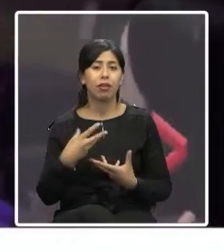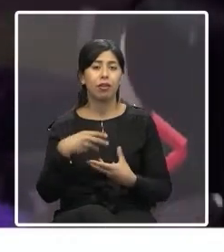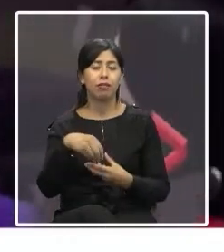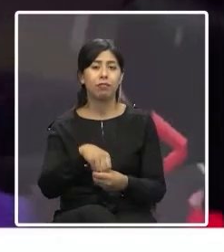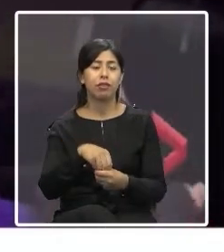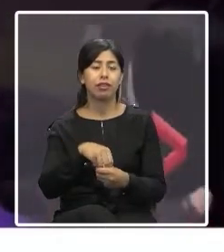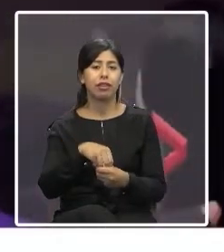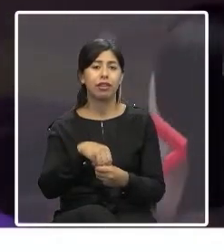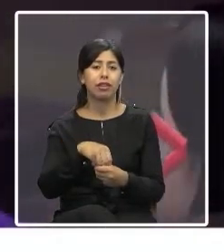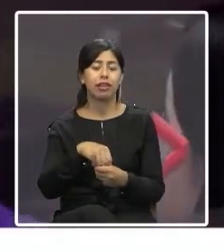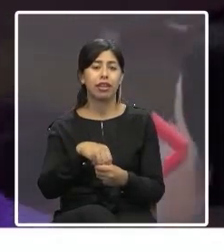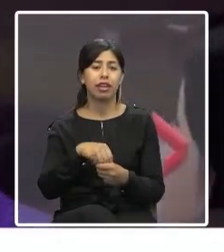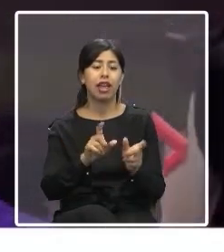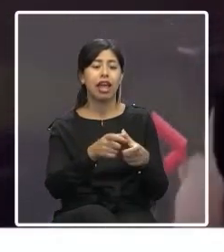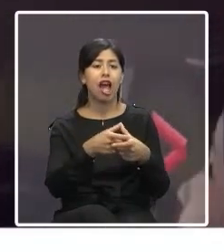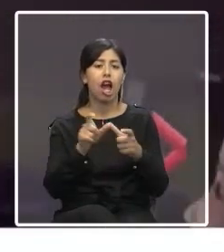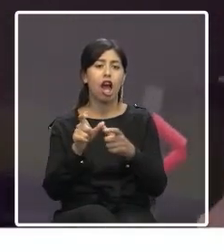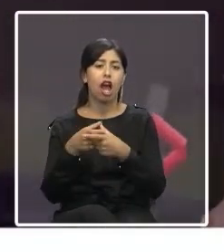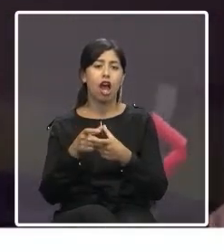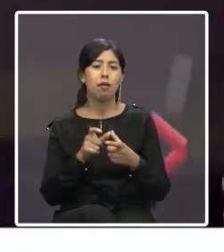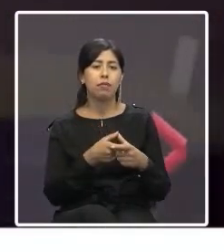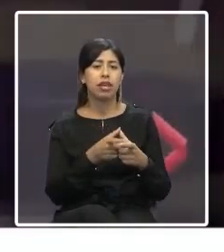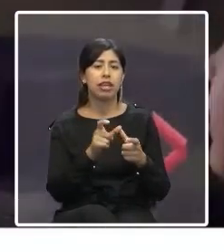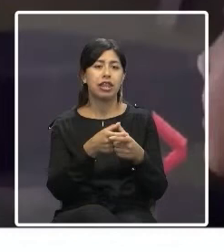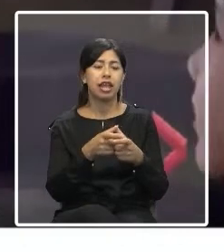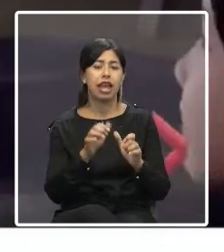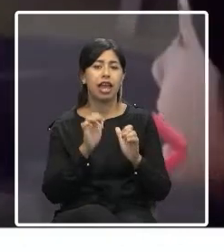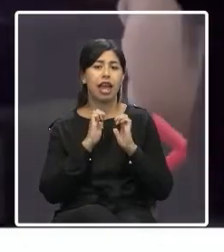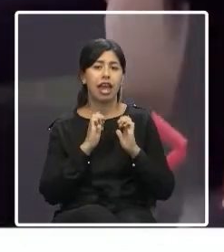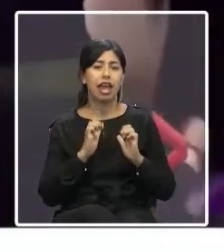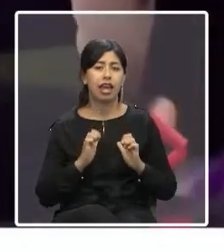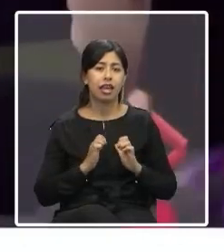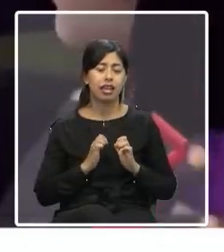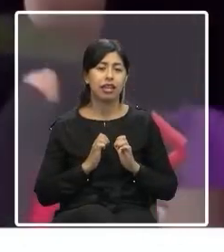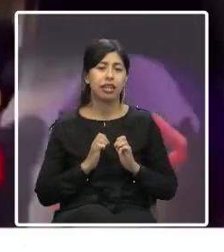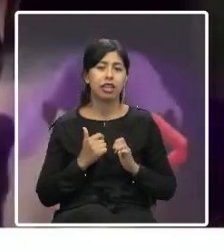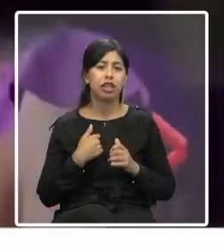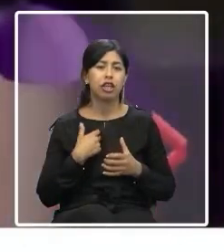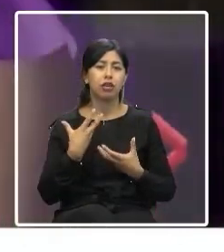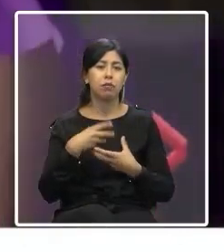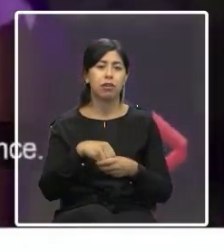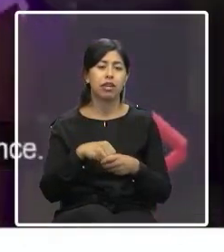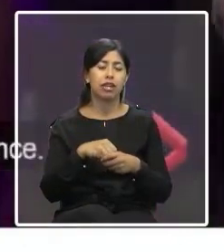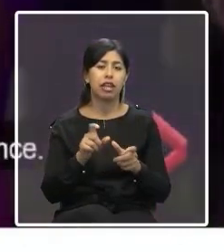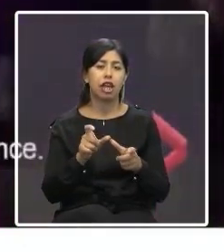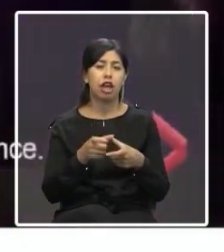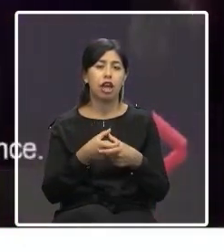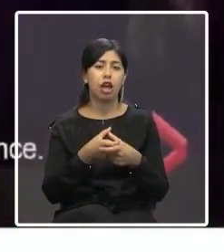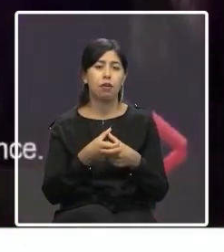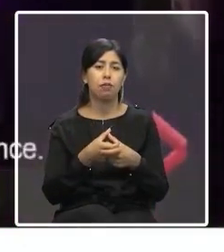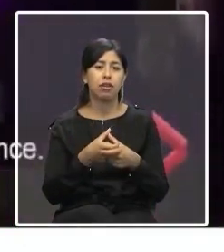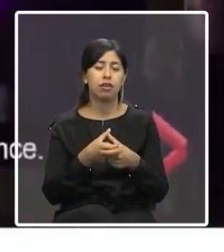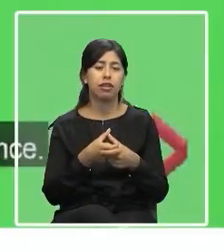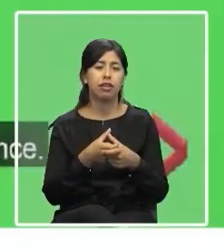the French National Pilot Committee for Digital Ethics. And we